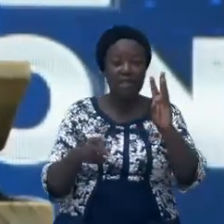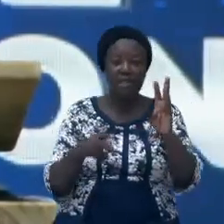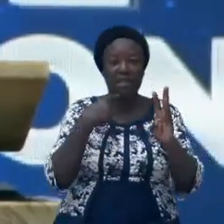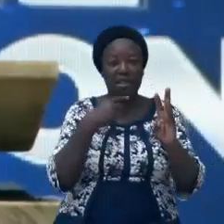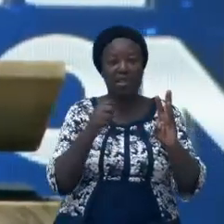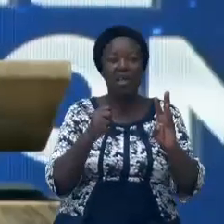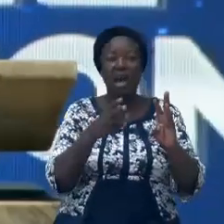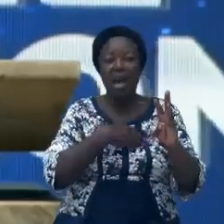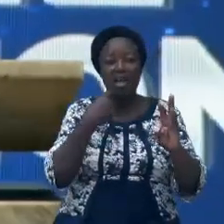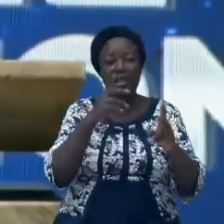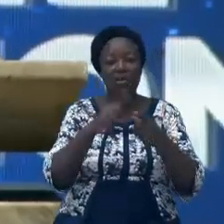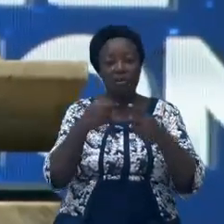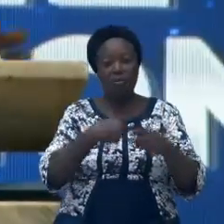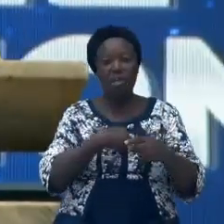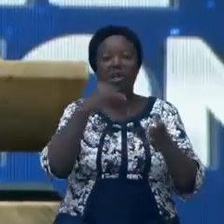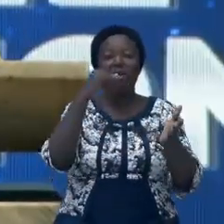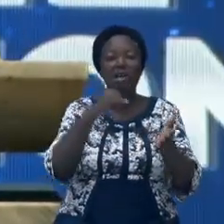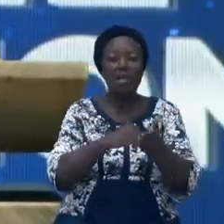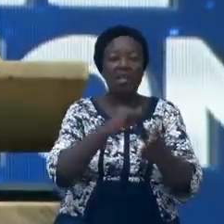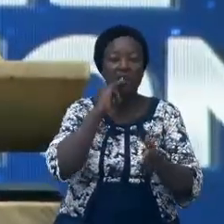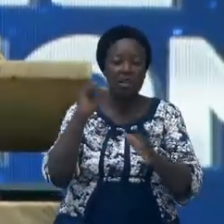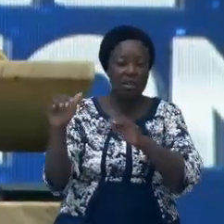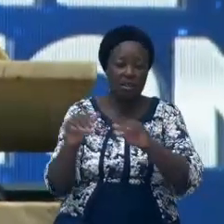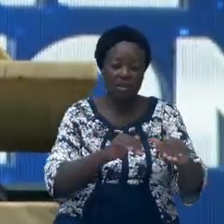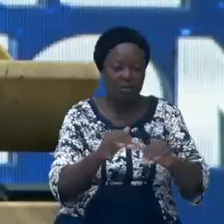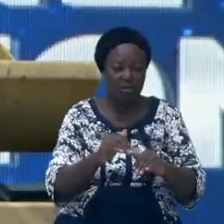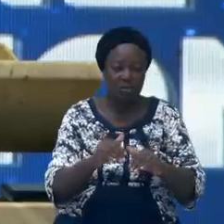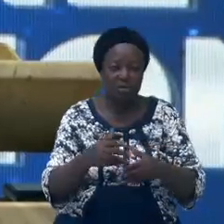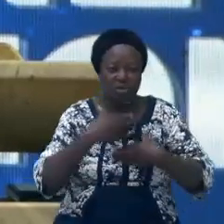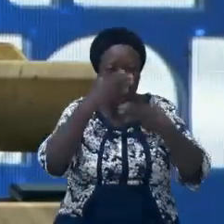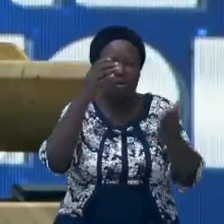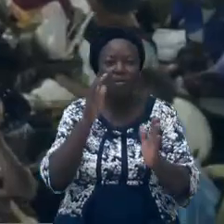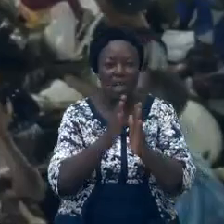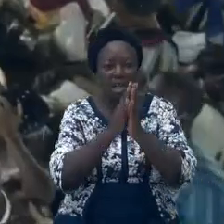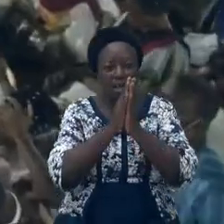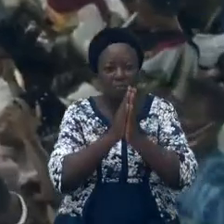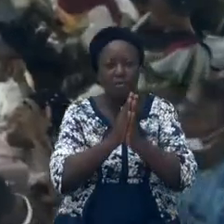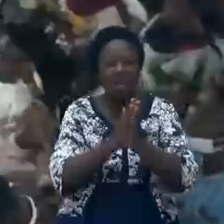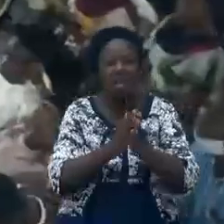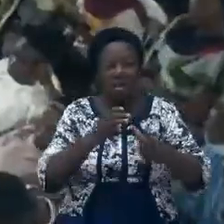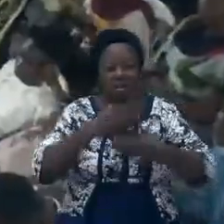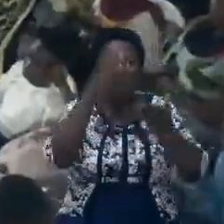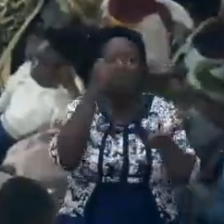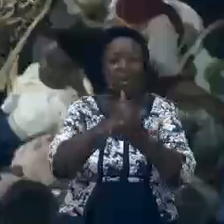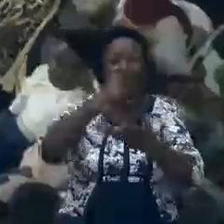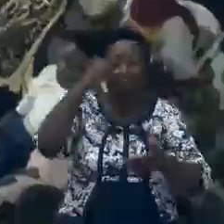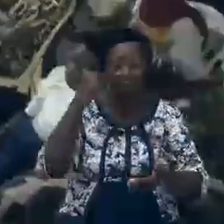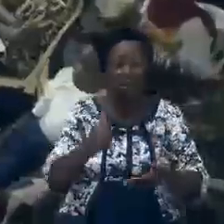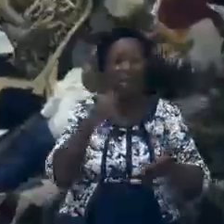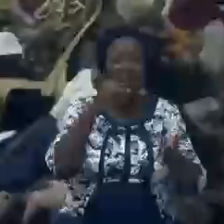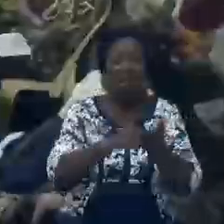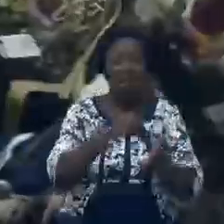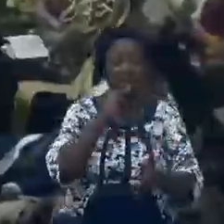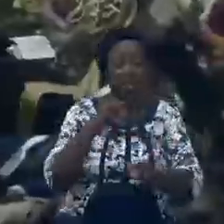unto me, it is done. I didn't hear your amen. Amen. It